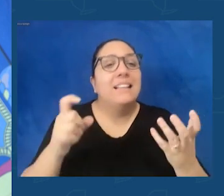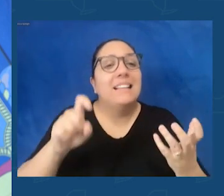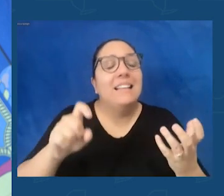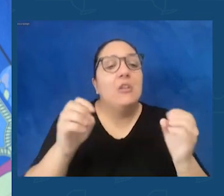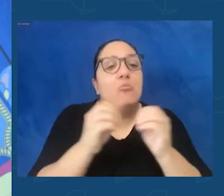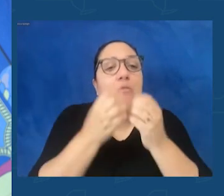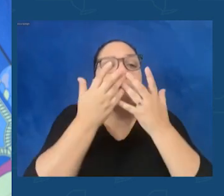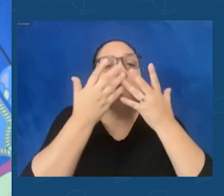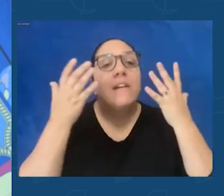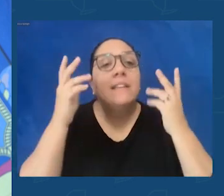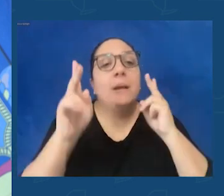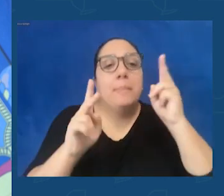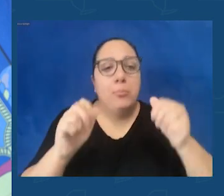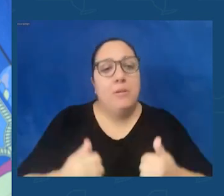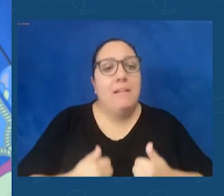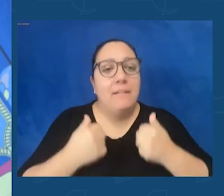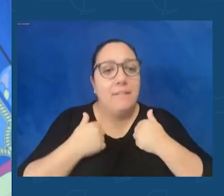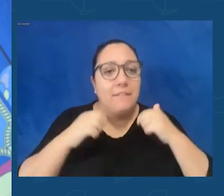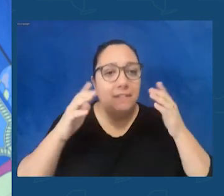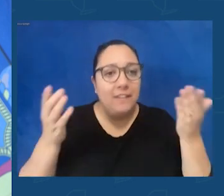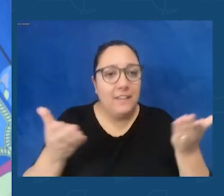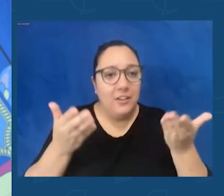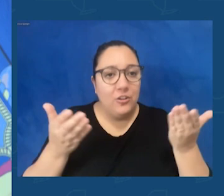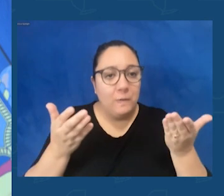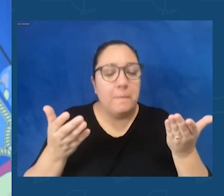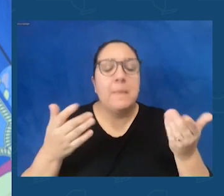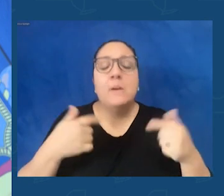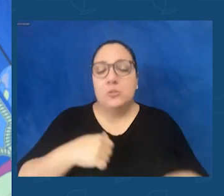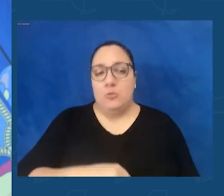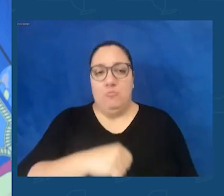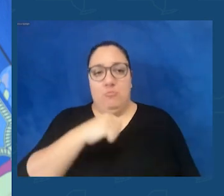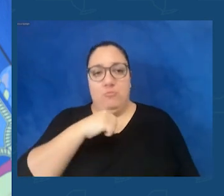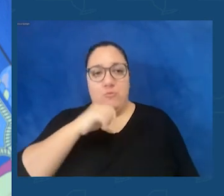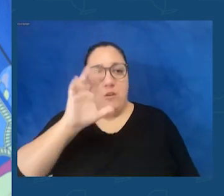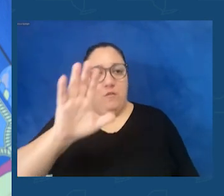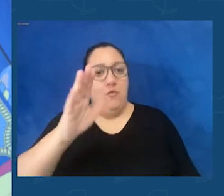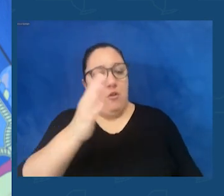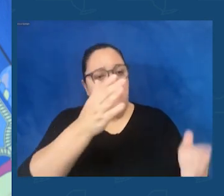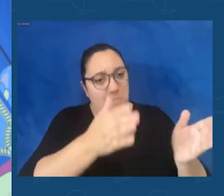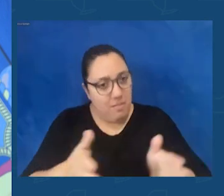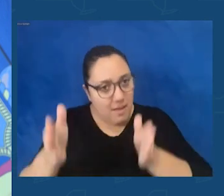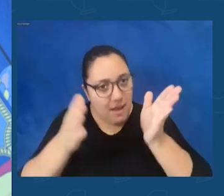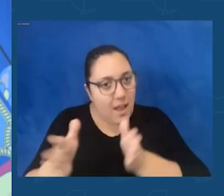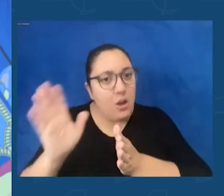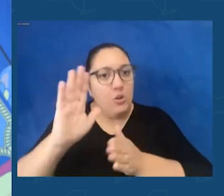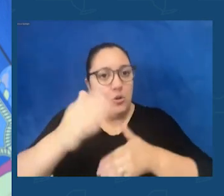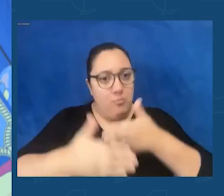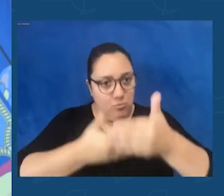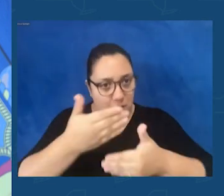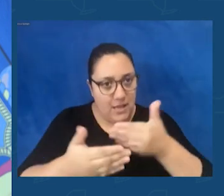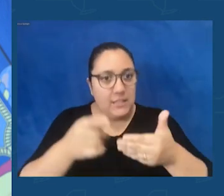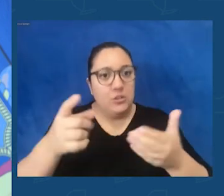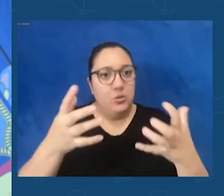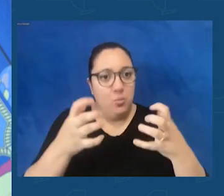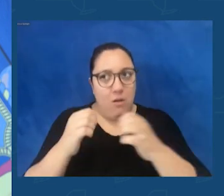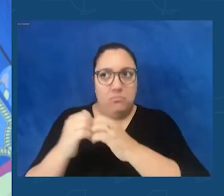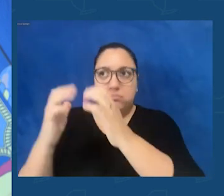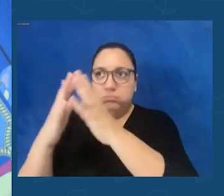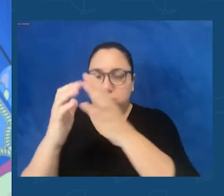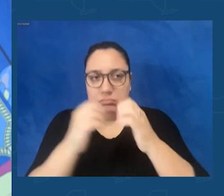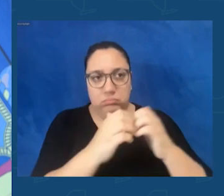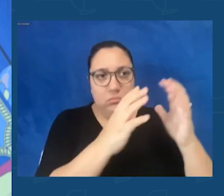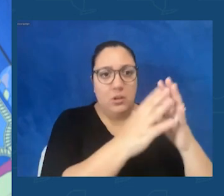well. And so I'm proud of the plan or the process that you put forth, which is to build more housing and make it more walkable